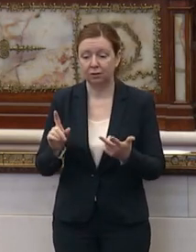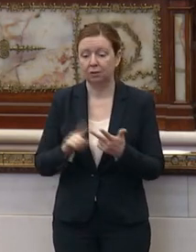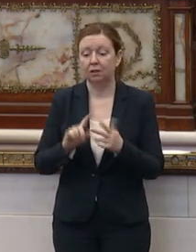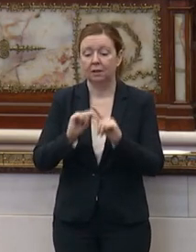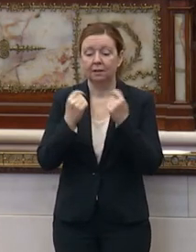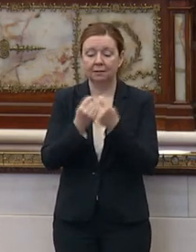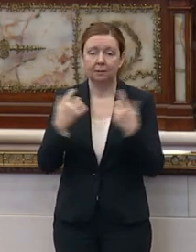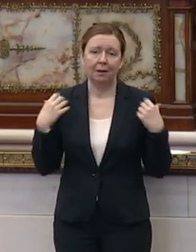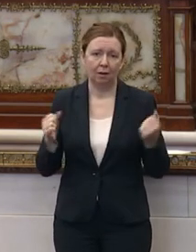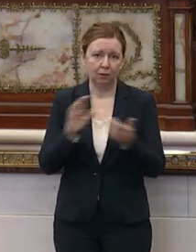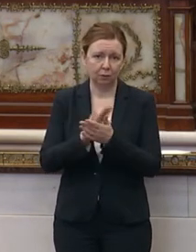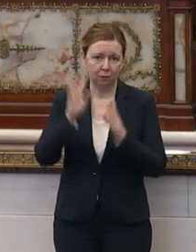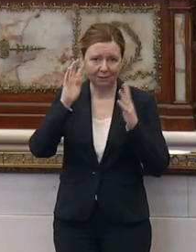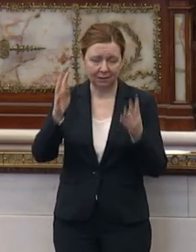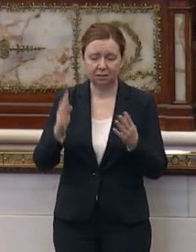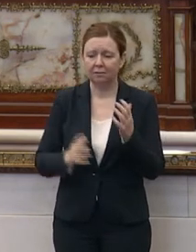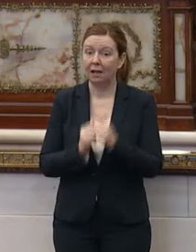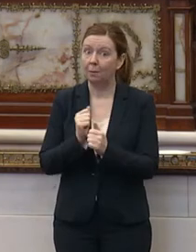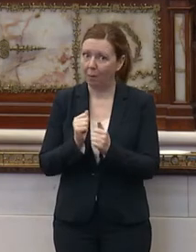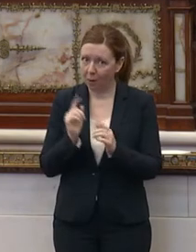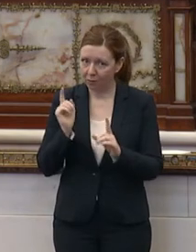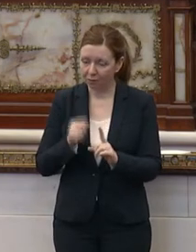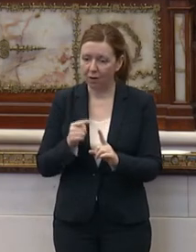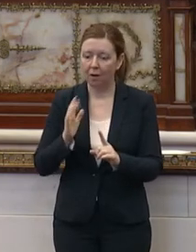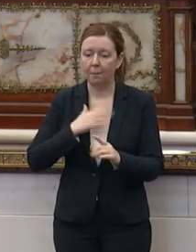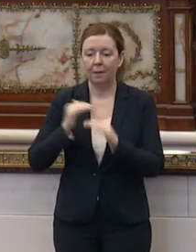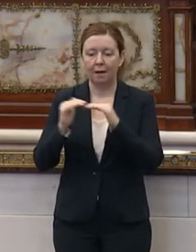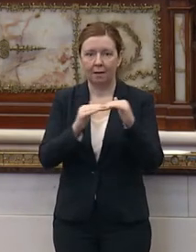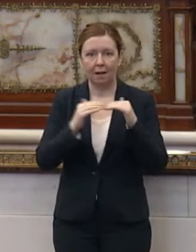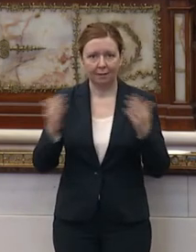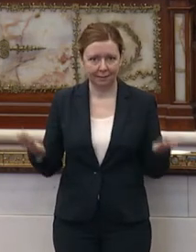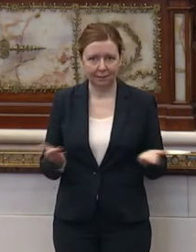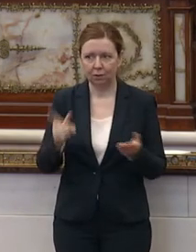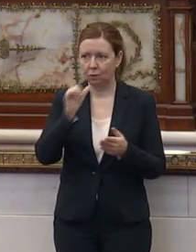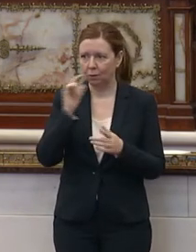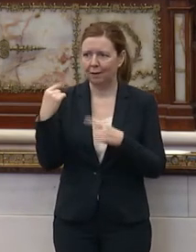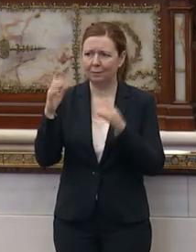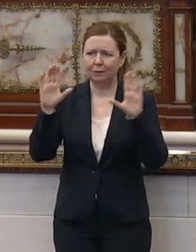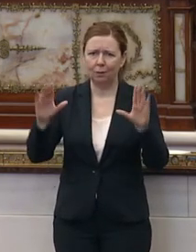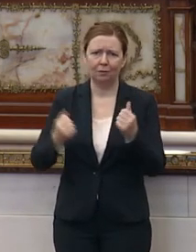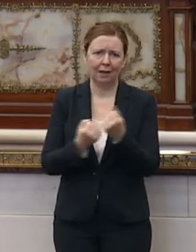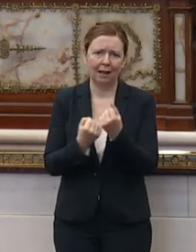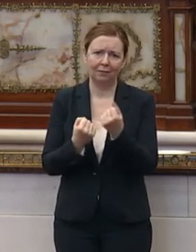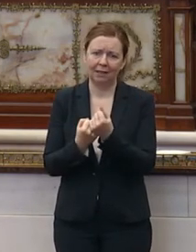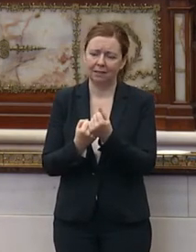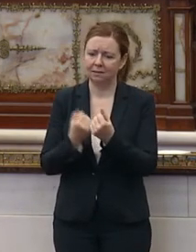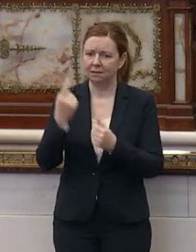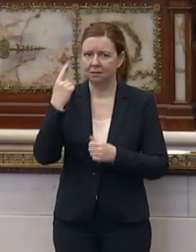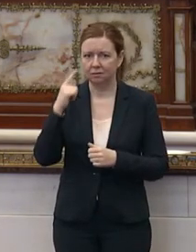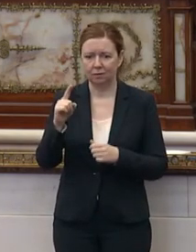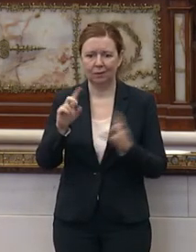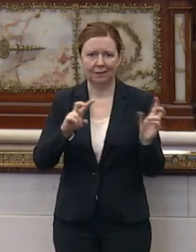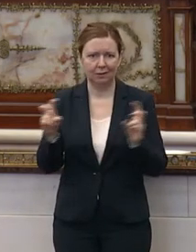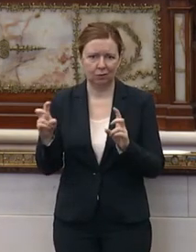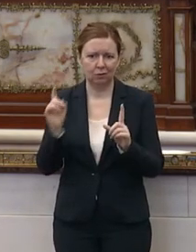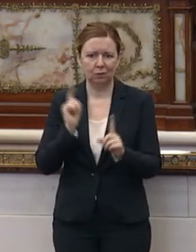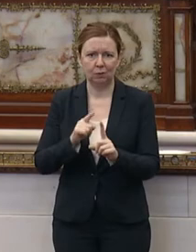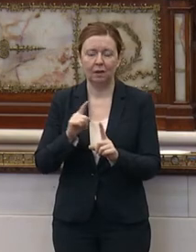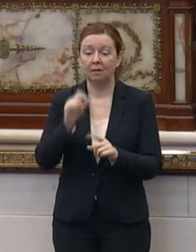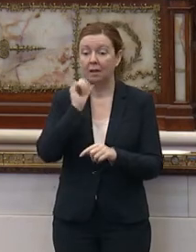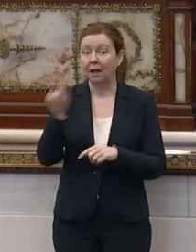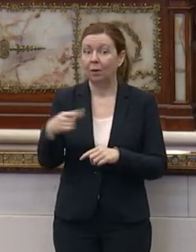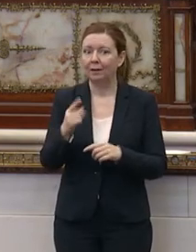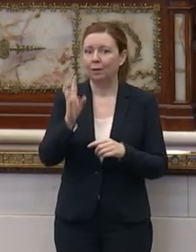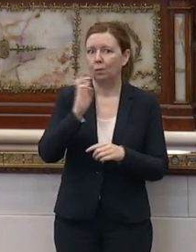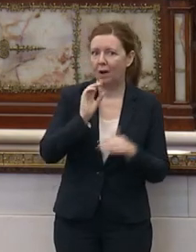team at the Healthy Schools Initiative, and most of all, my colleagues who've been wonderful advocates on the issue of not